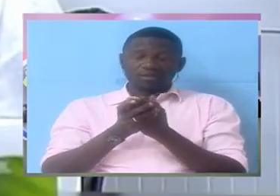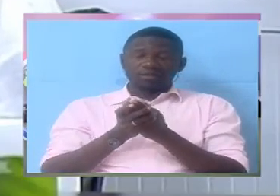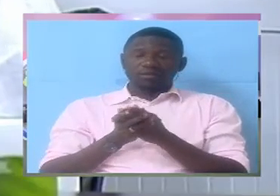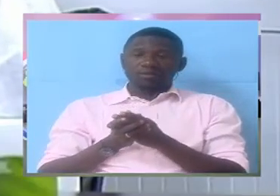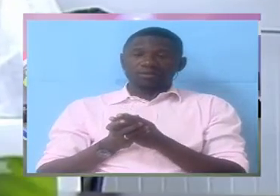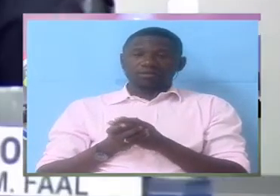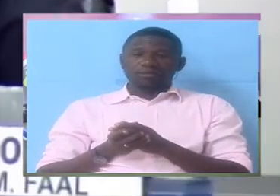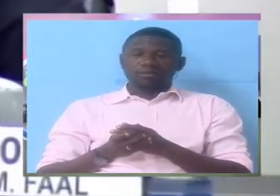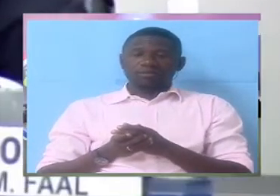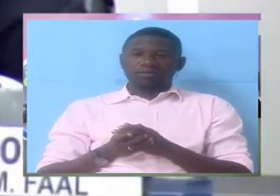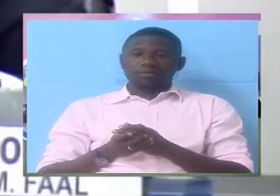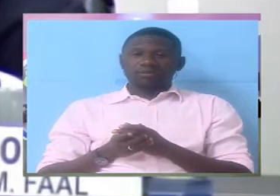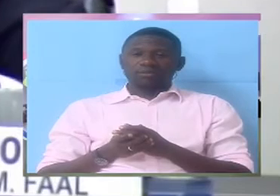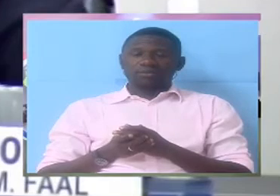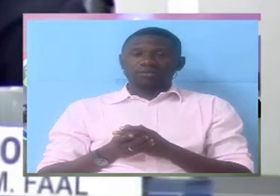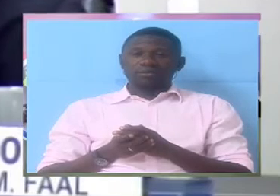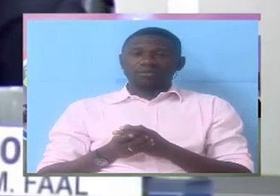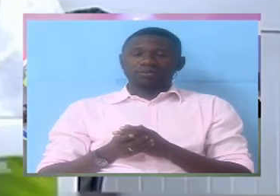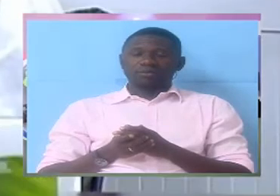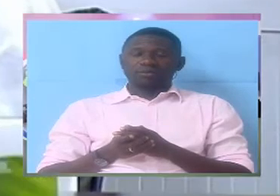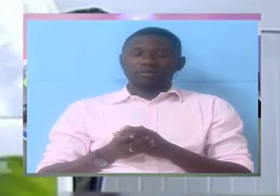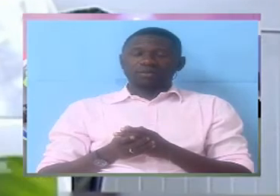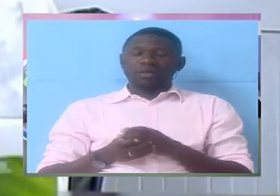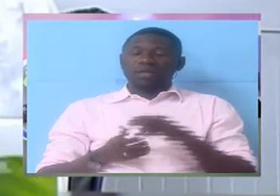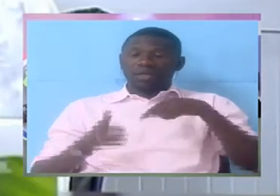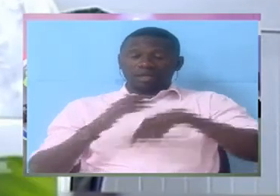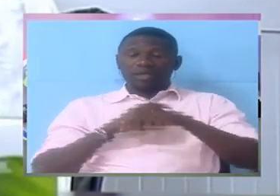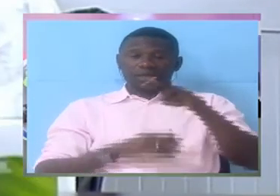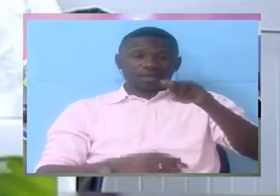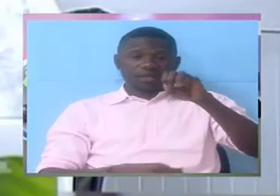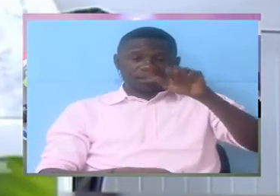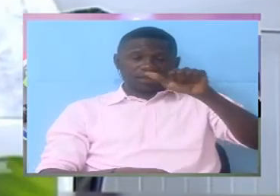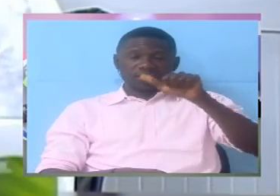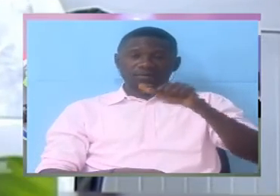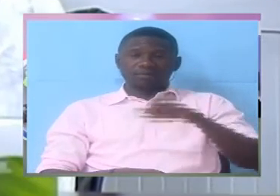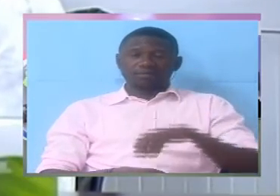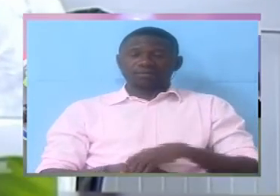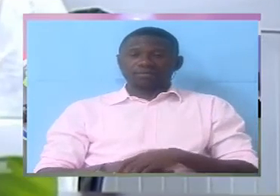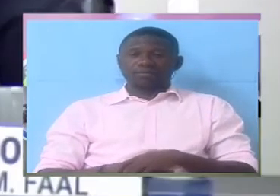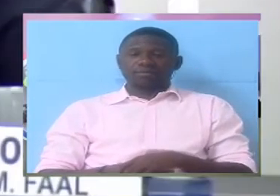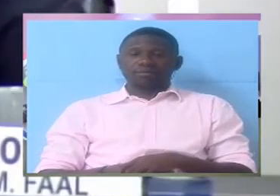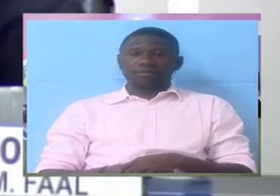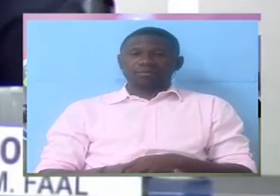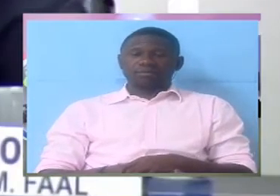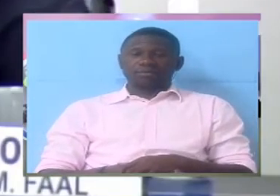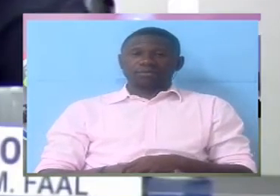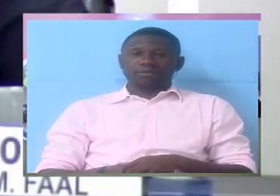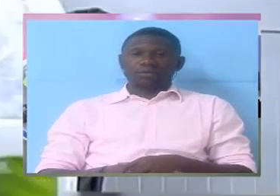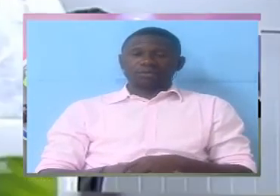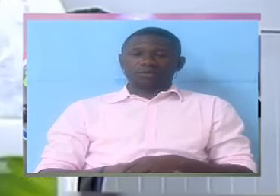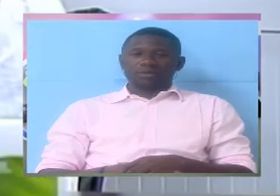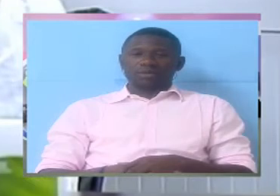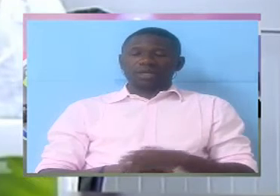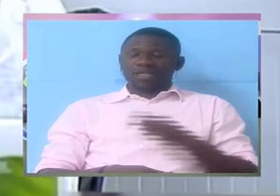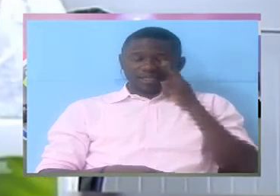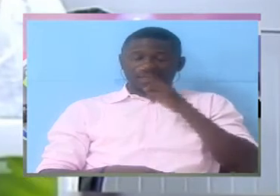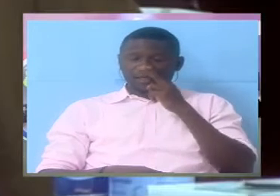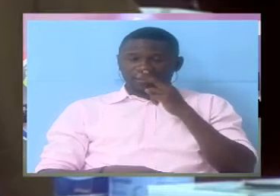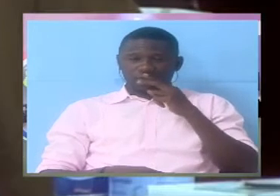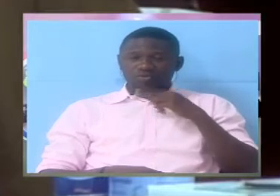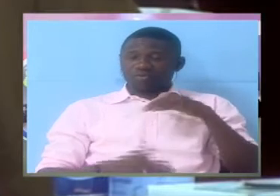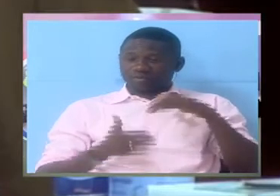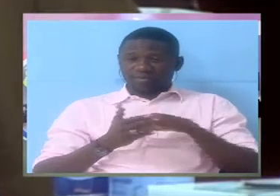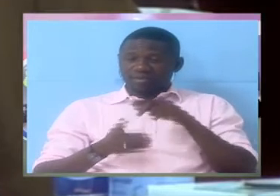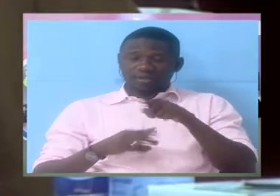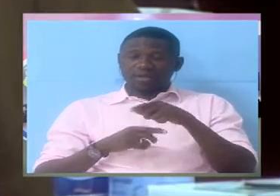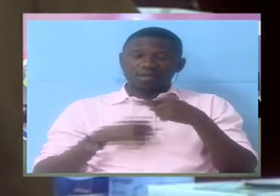In NIA, 90% of you were tortured. No, I'm not saying NIA. I've said security officers all over the world. I did not try to pin you down on that one, saying that we